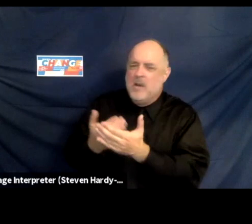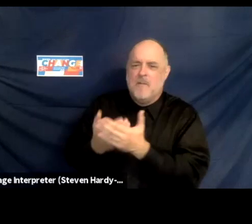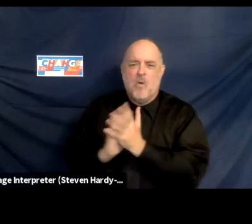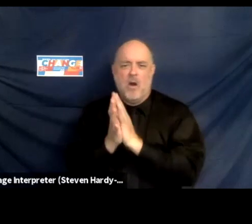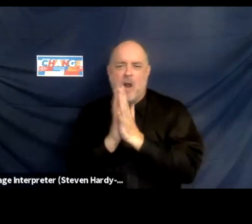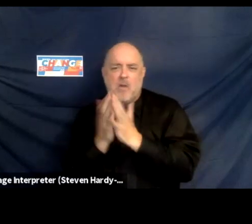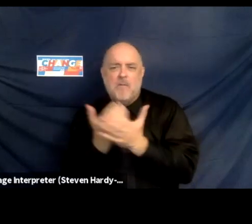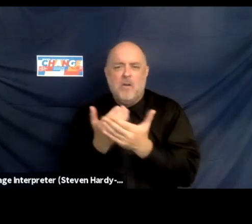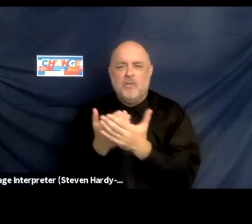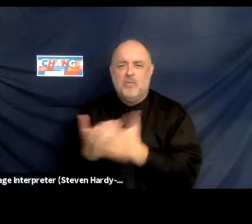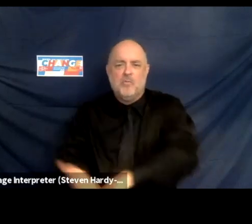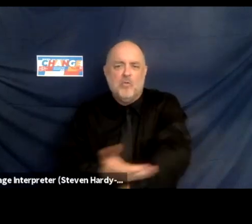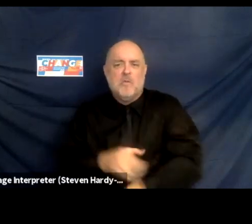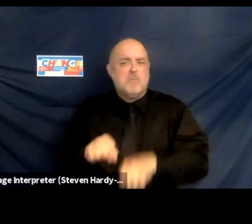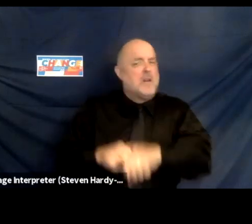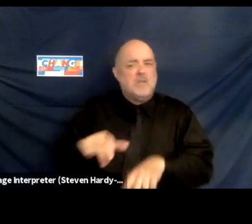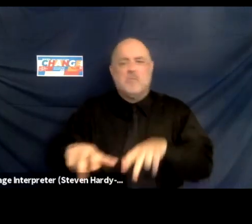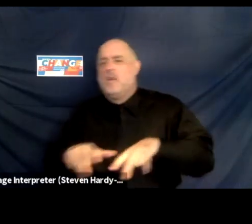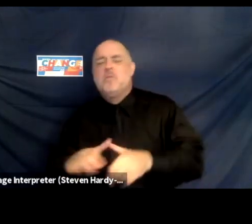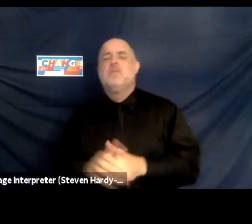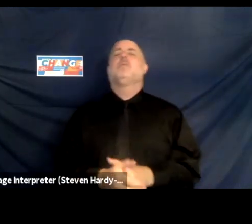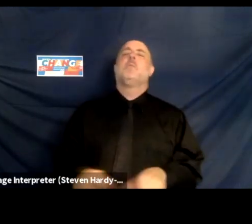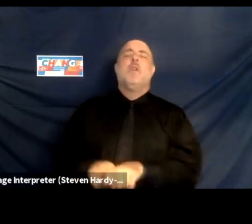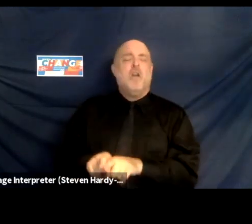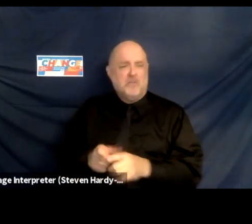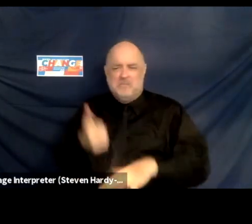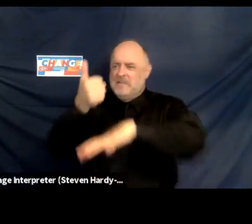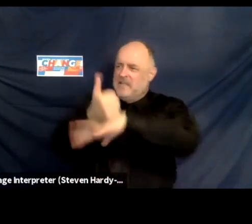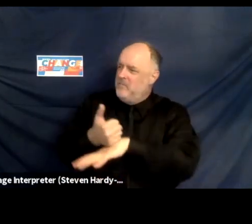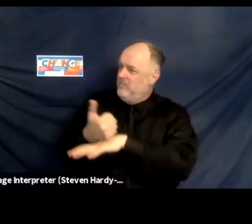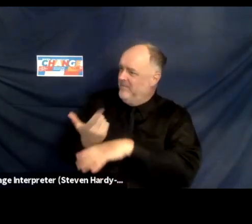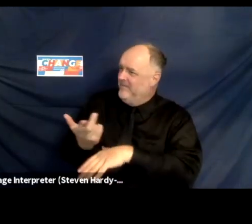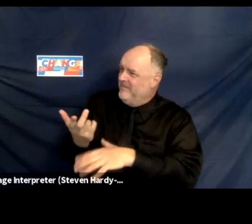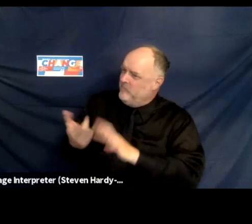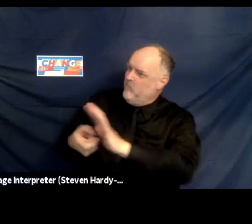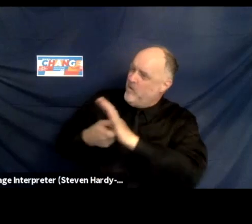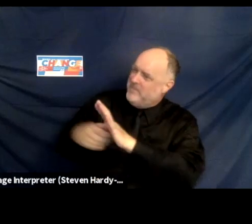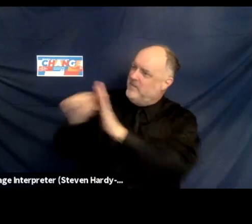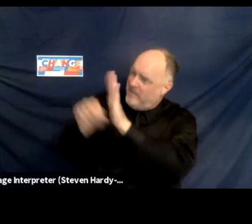but it would also include mechanisms to ensure states actually use them.